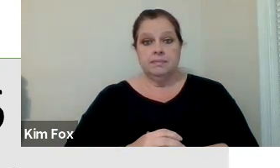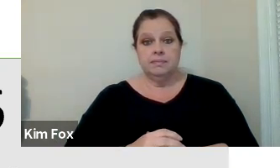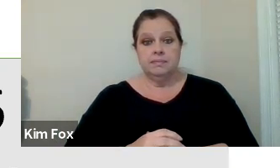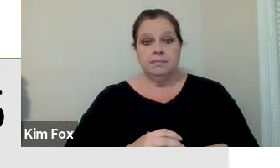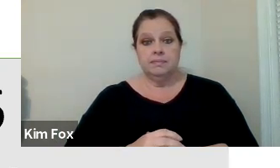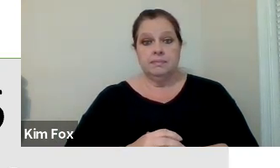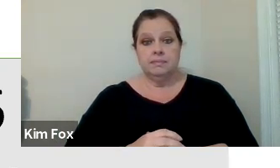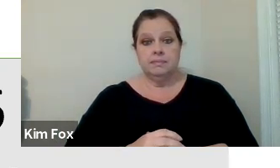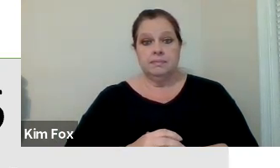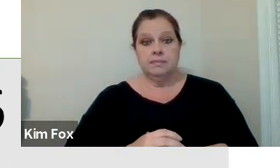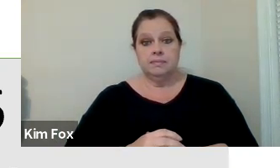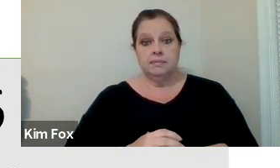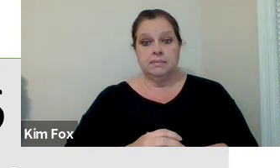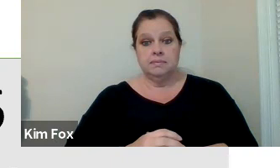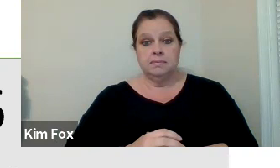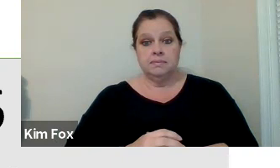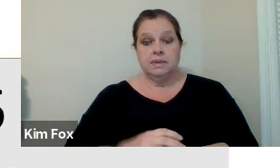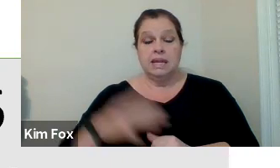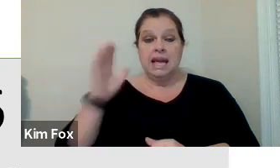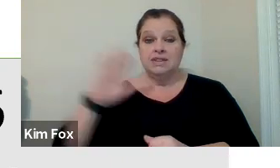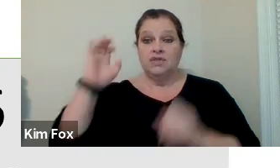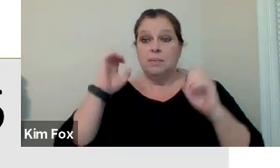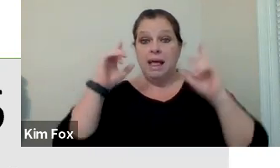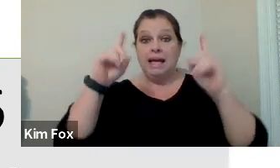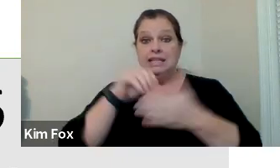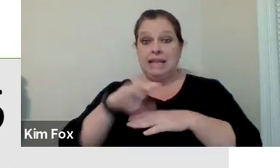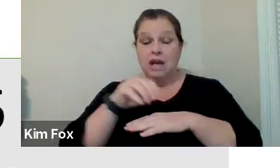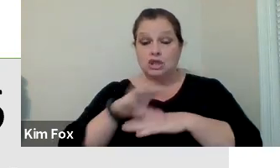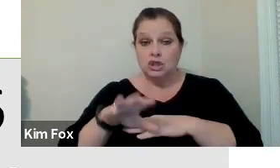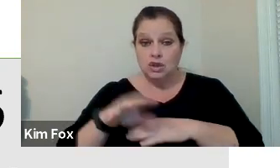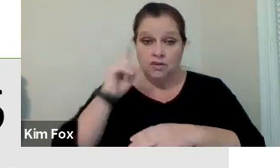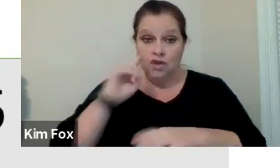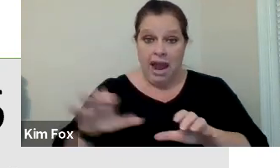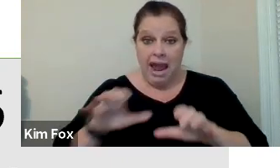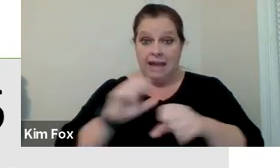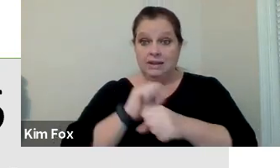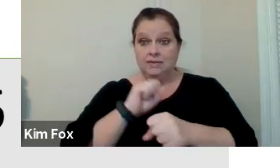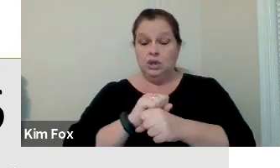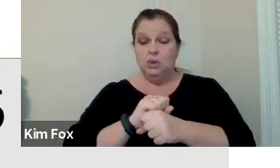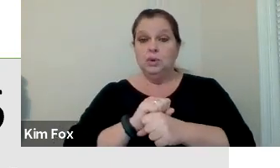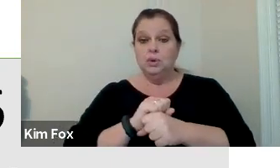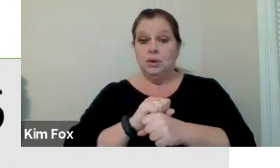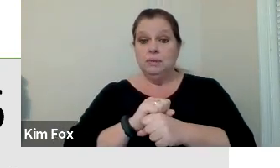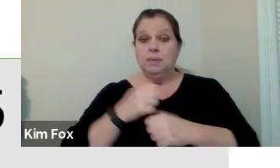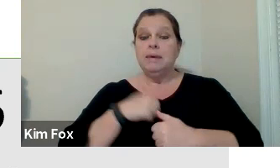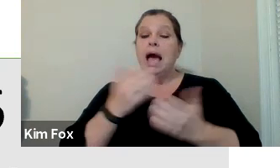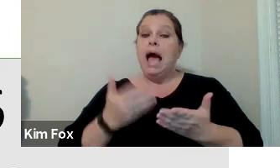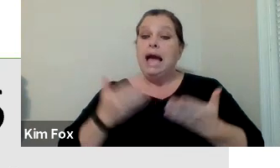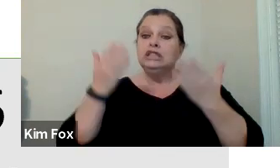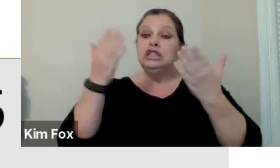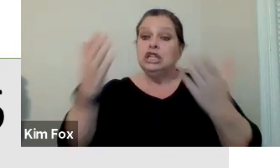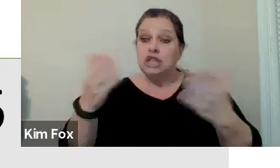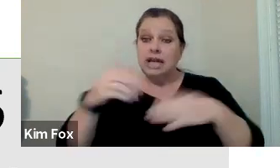As a former education counselor for active duty service members, I highly suggest to submit the request